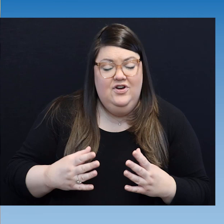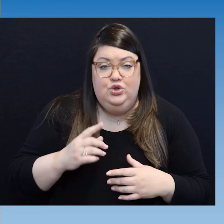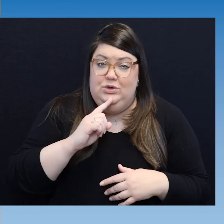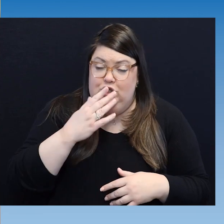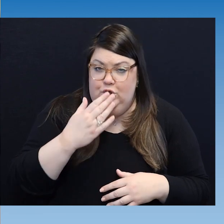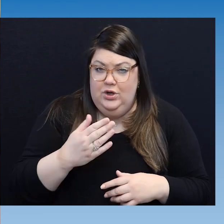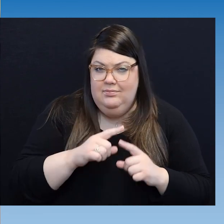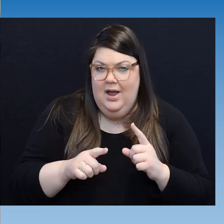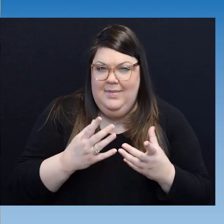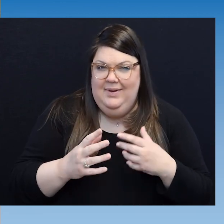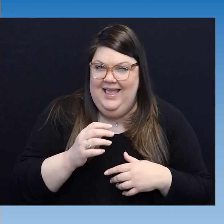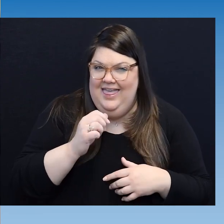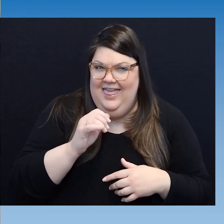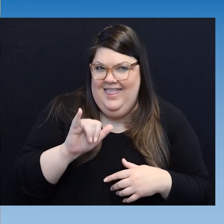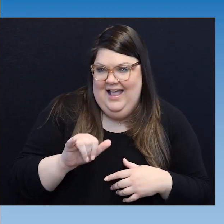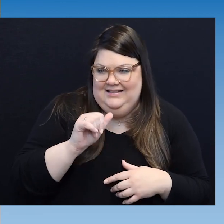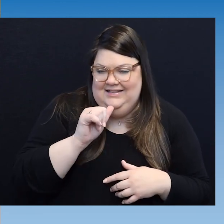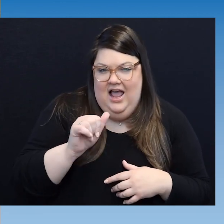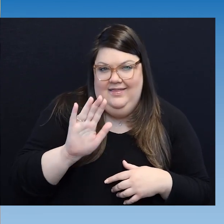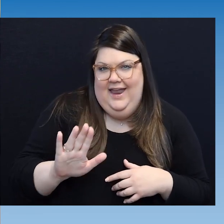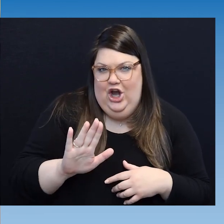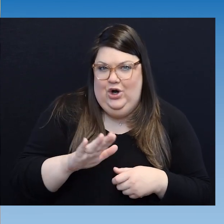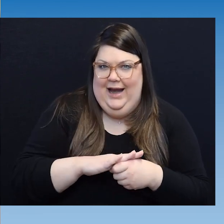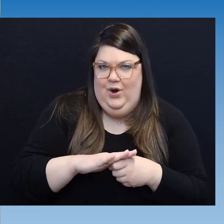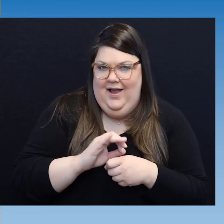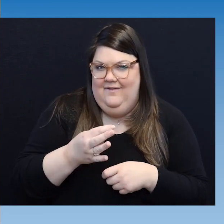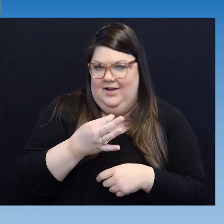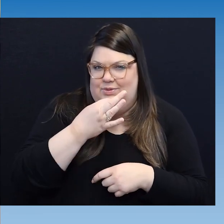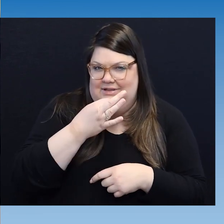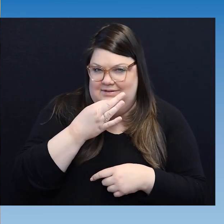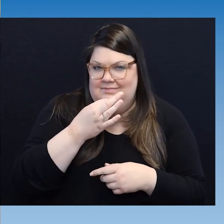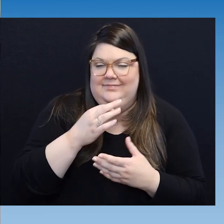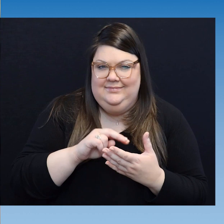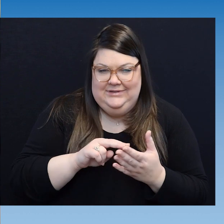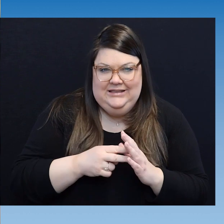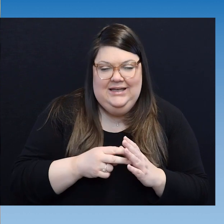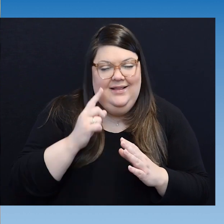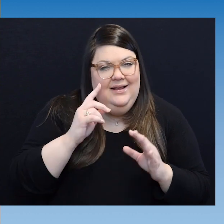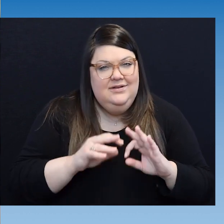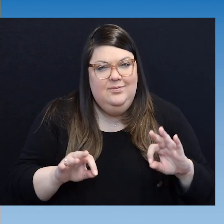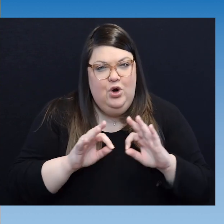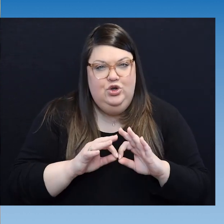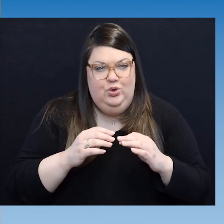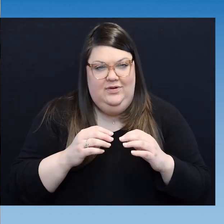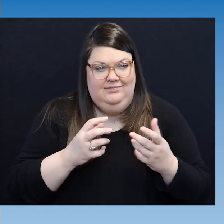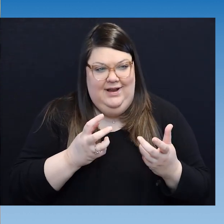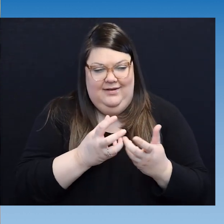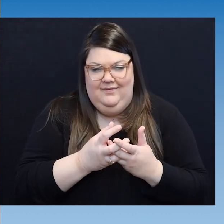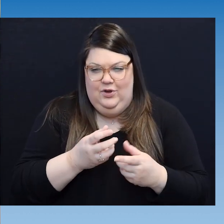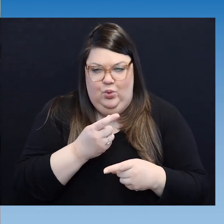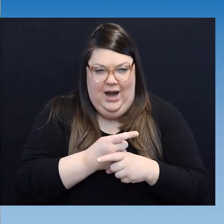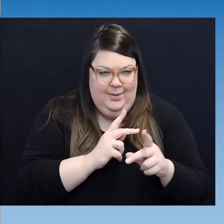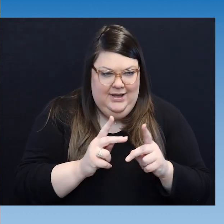but that might not be their area of expertise. So I think that is so important to have the right people